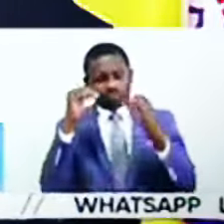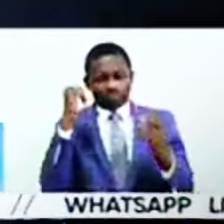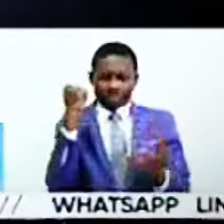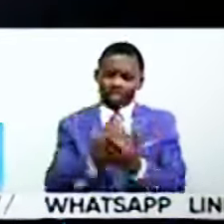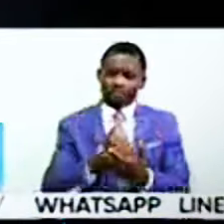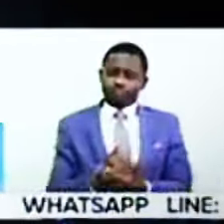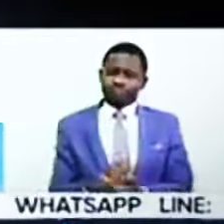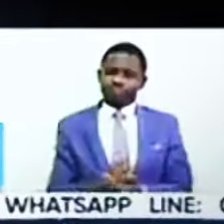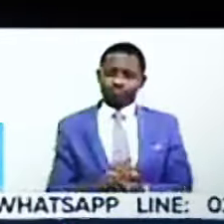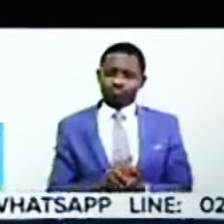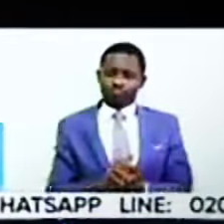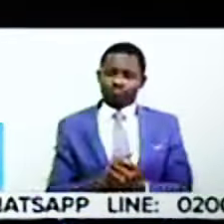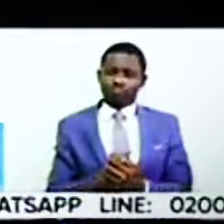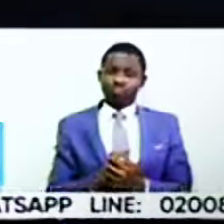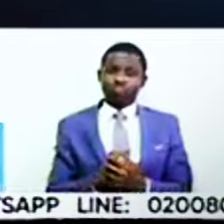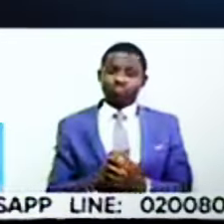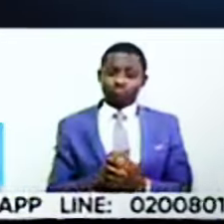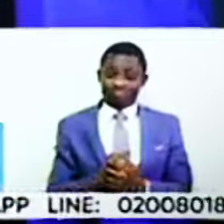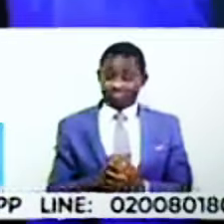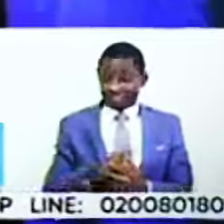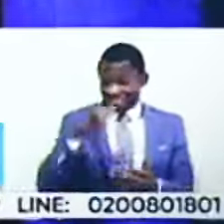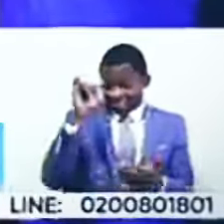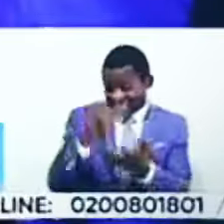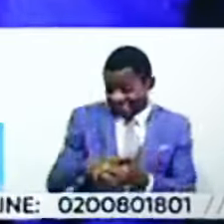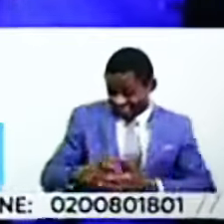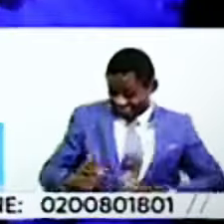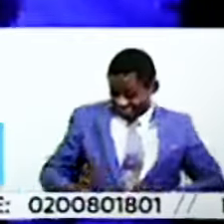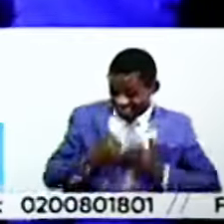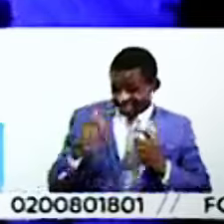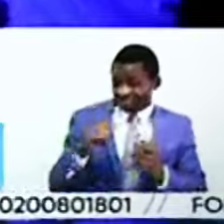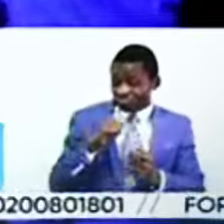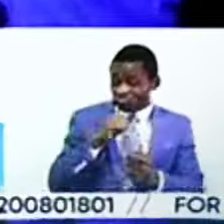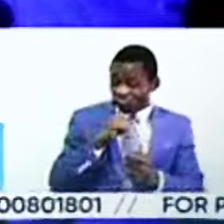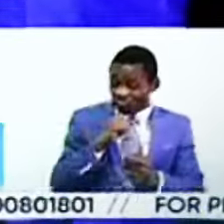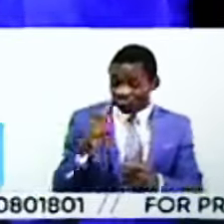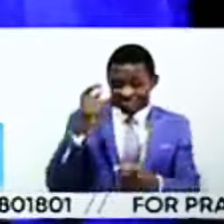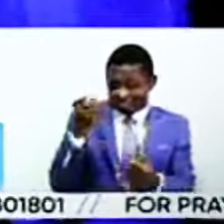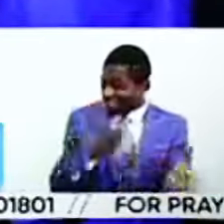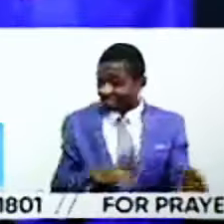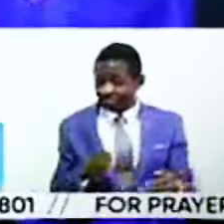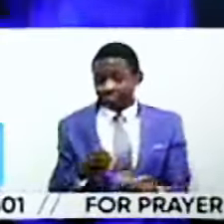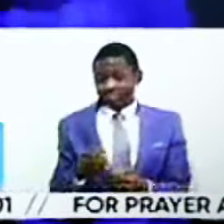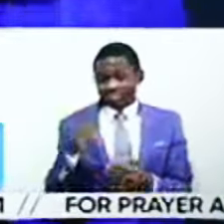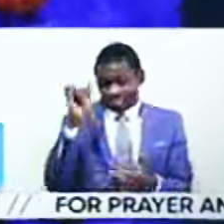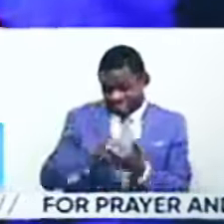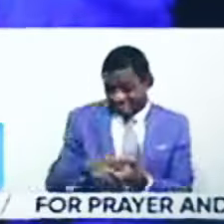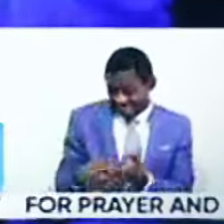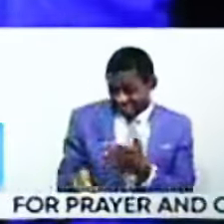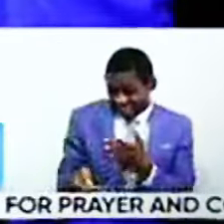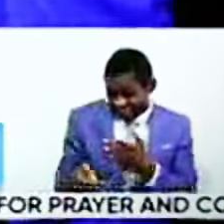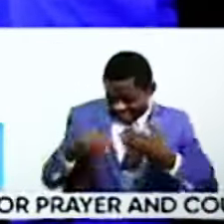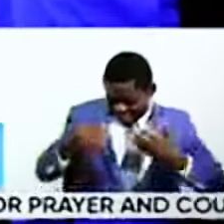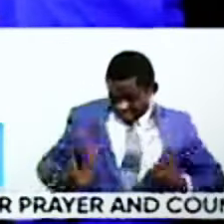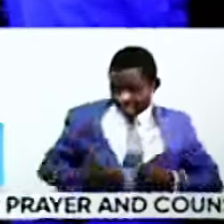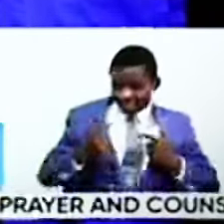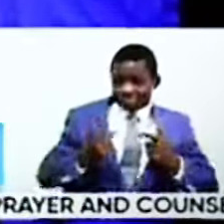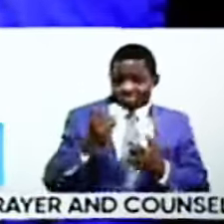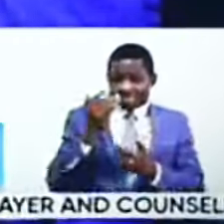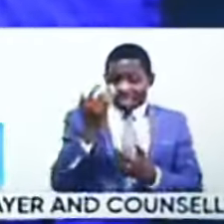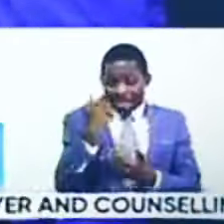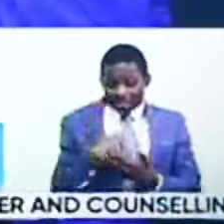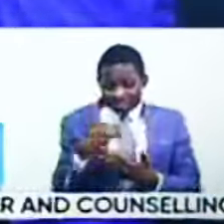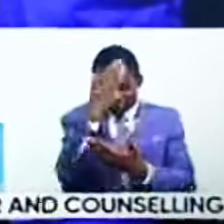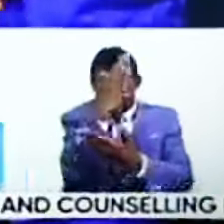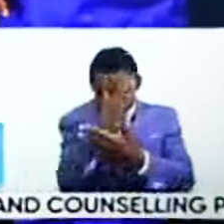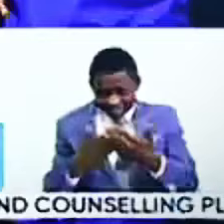it is as I say, nyan sun sun sun. It is life. Eye enkwa. It must produce effects. Something on the